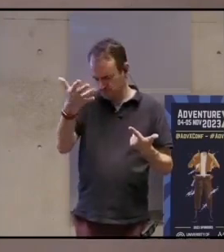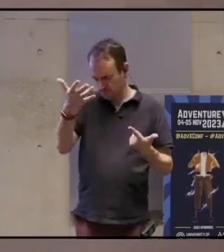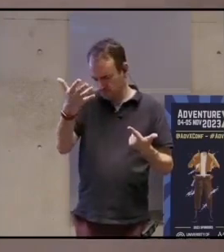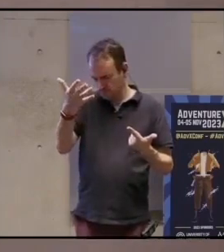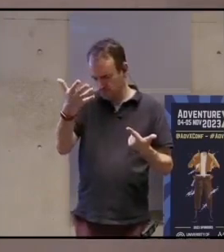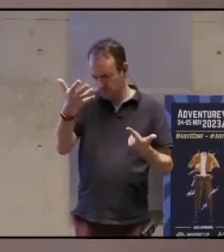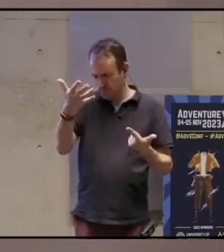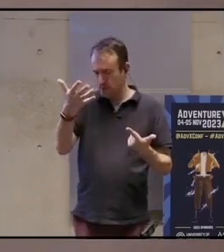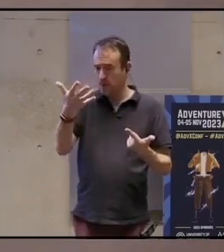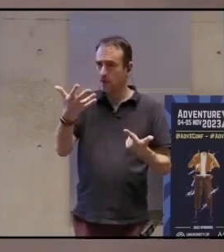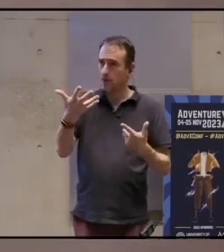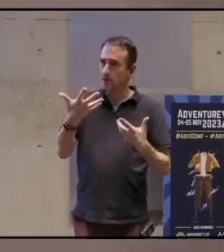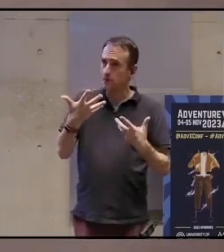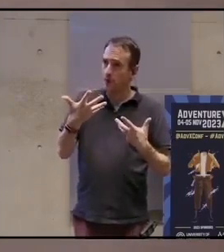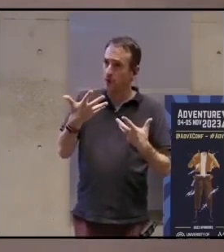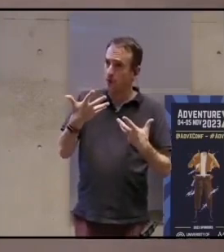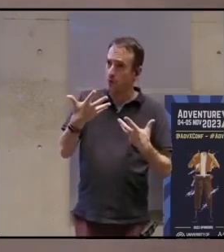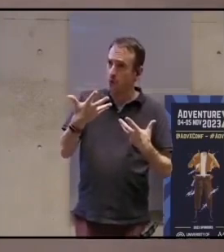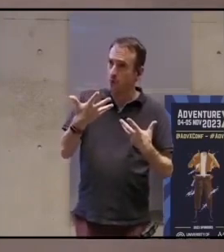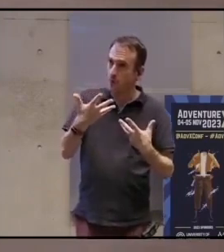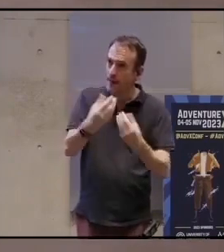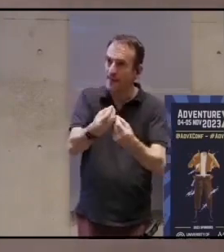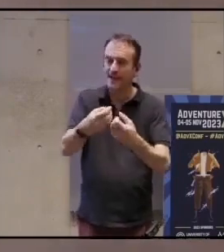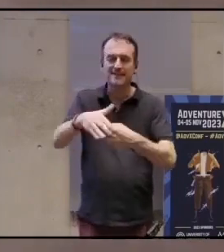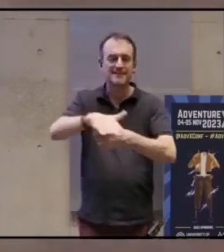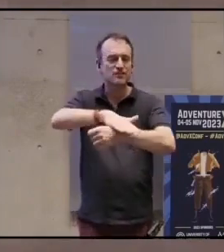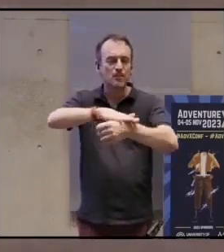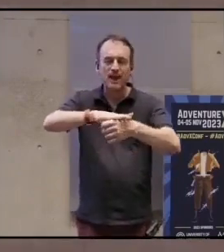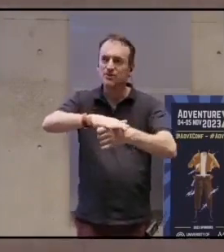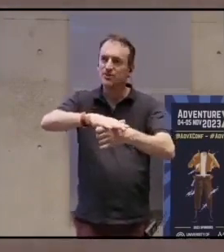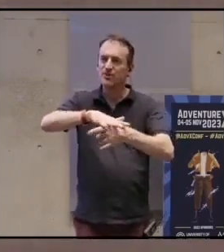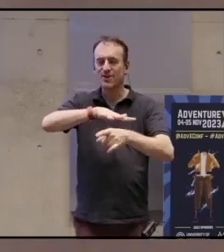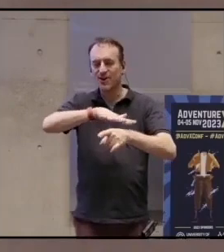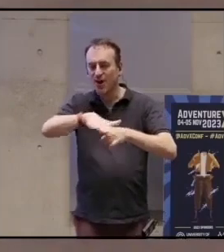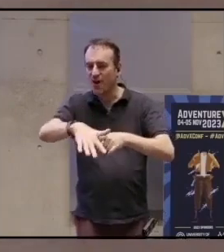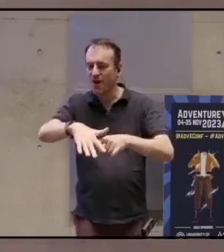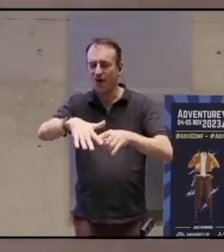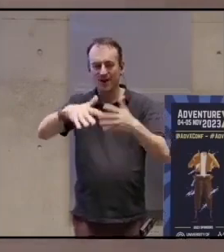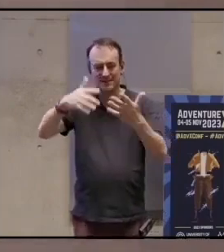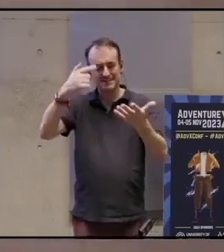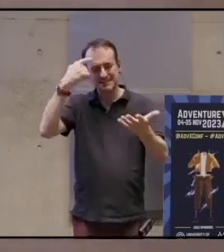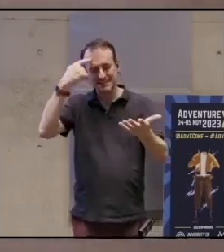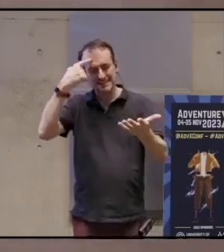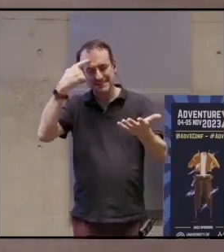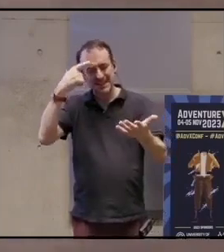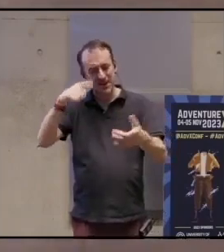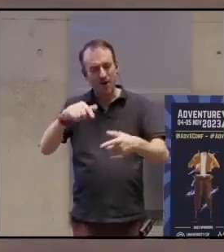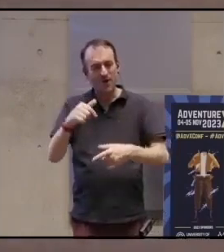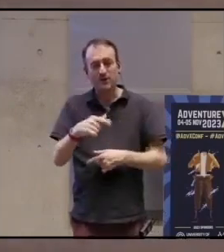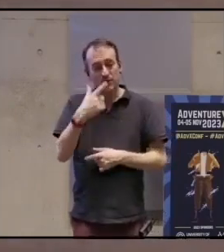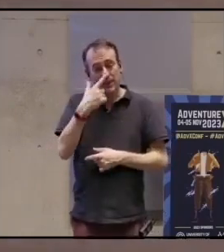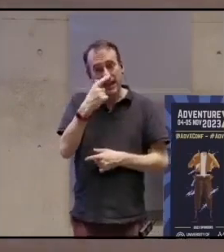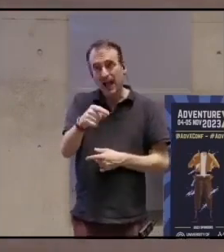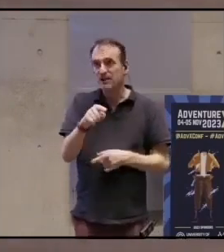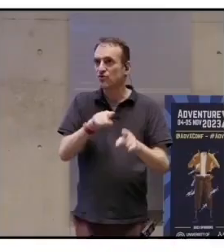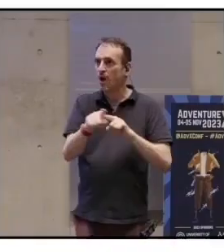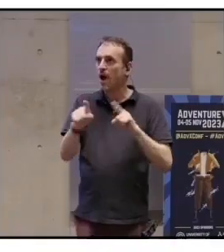join them in that ridiculousness, you know, giving serious news in a SpongeBob or a Skeletor voice, that might really